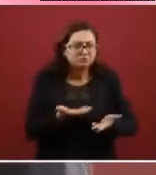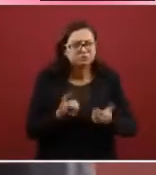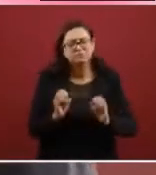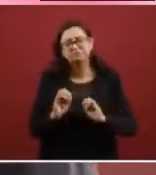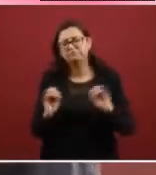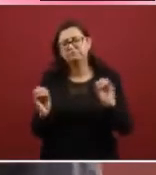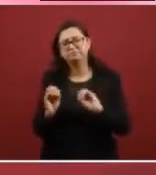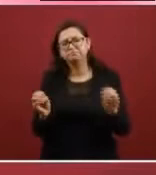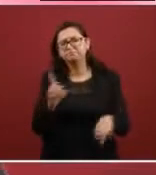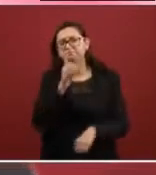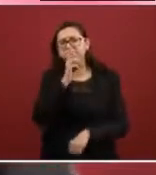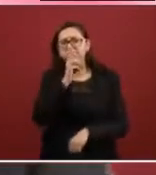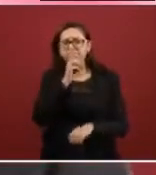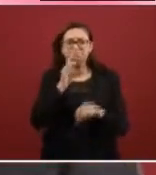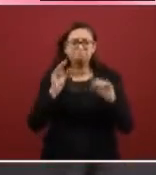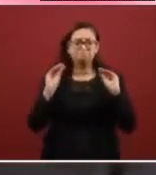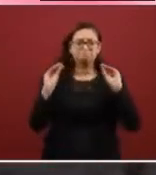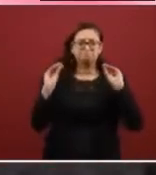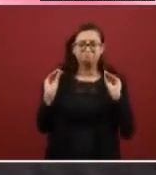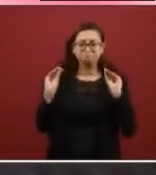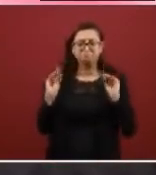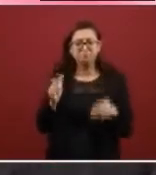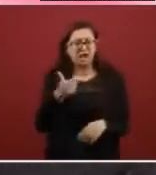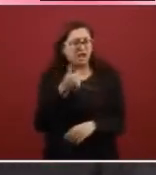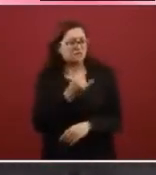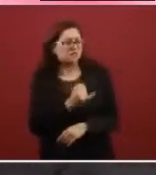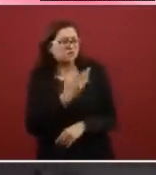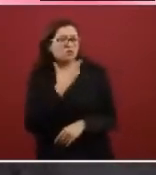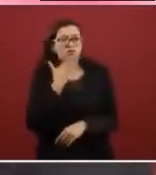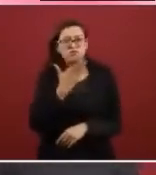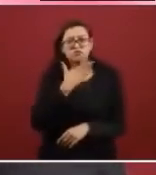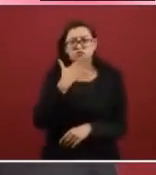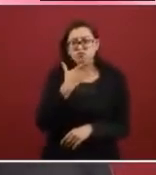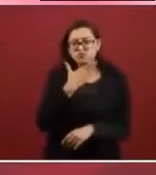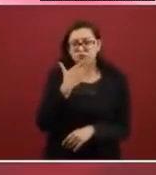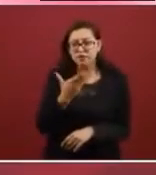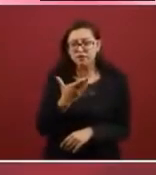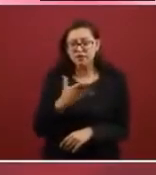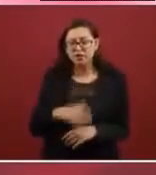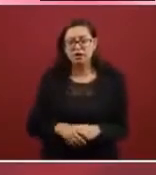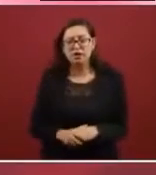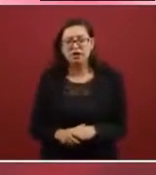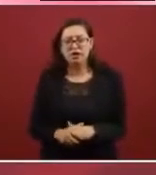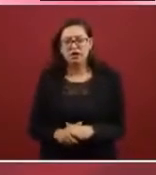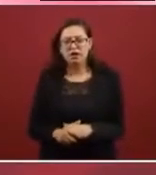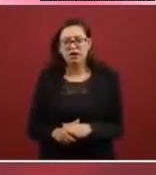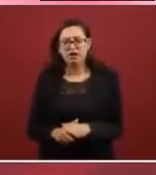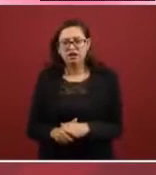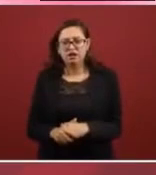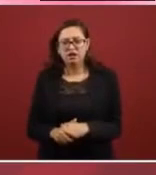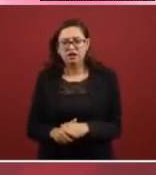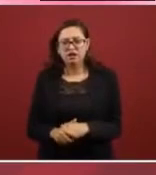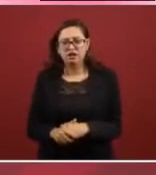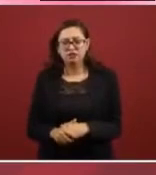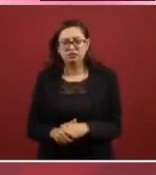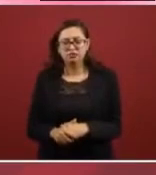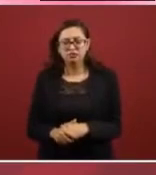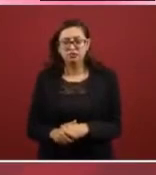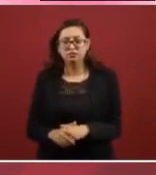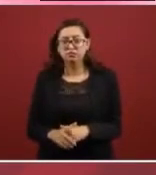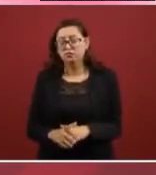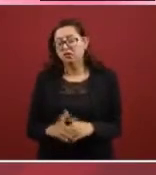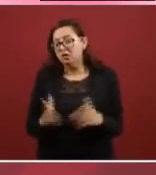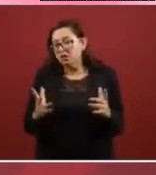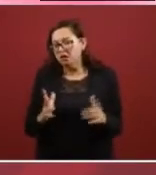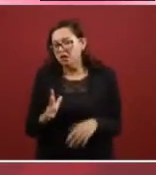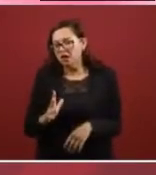era la costumbre. That was the custom. Eran como las reglas. It was escritas.